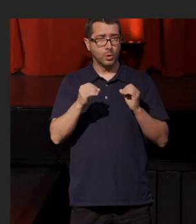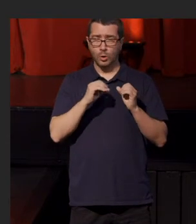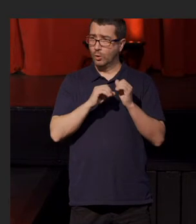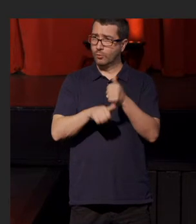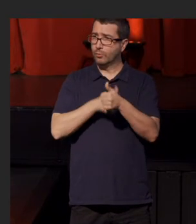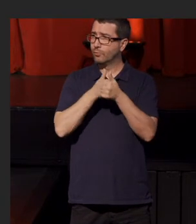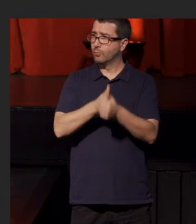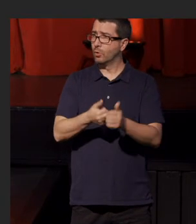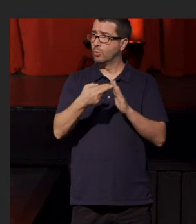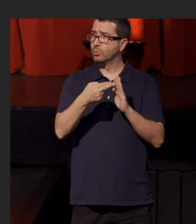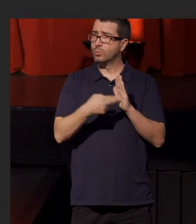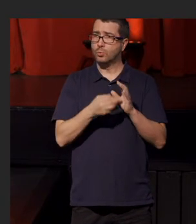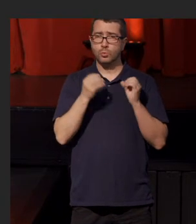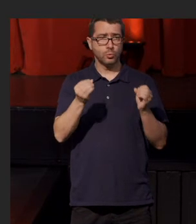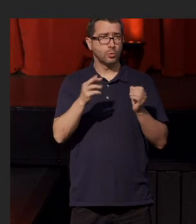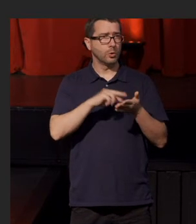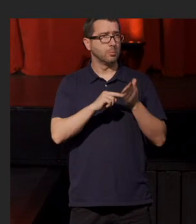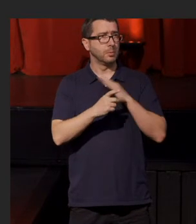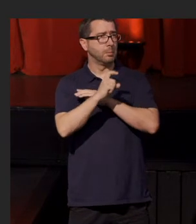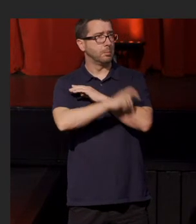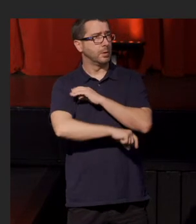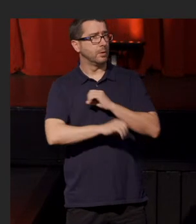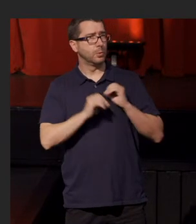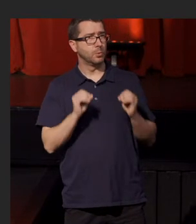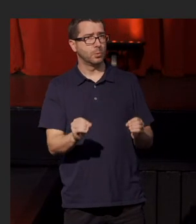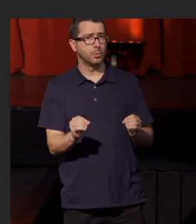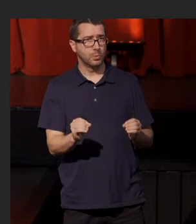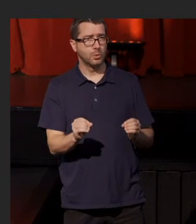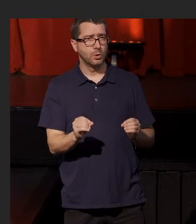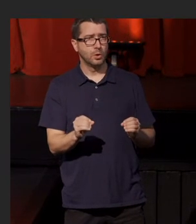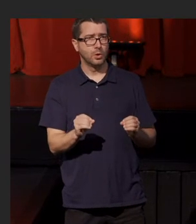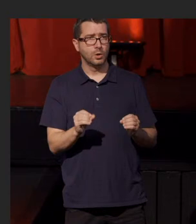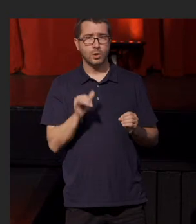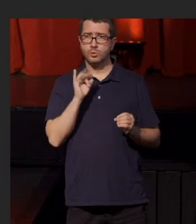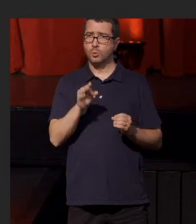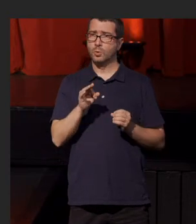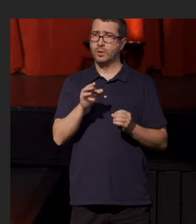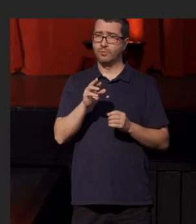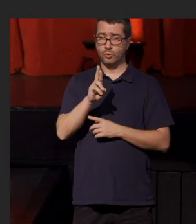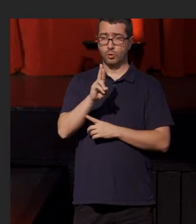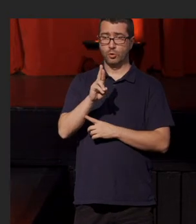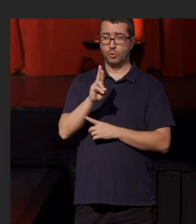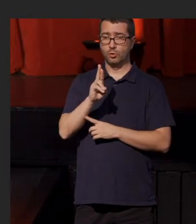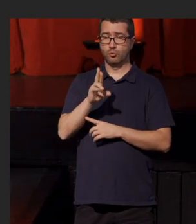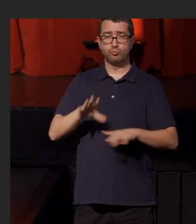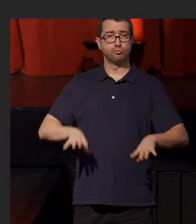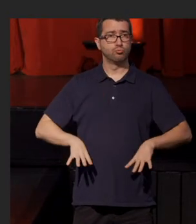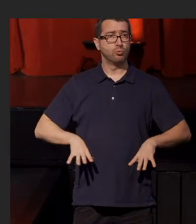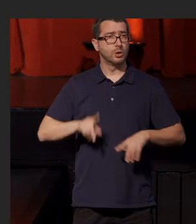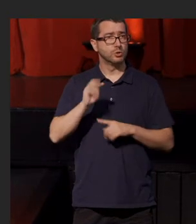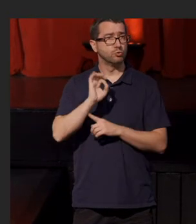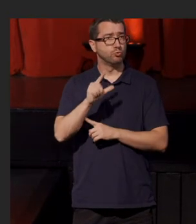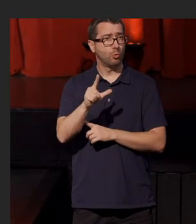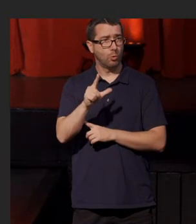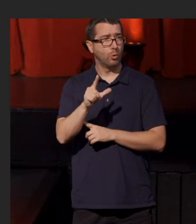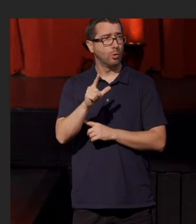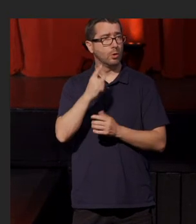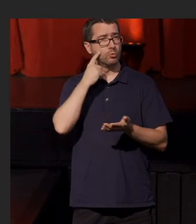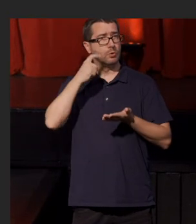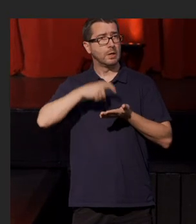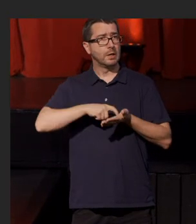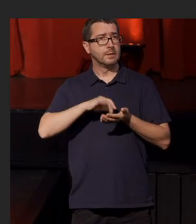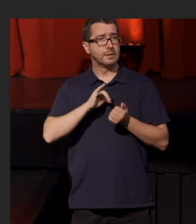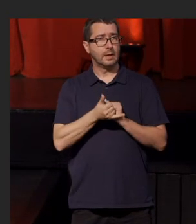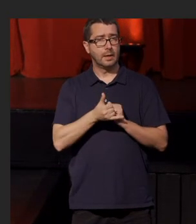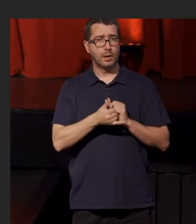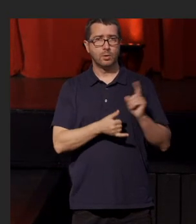in it, at least not socially. So how would you recognize if this were a Russian troll? If the Russian troll were very adept at